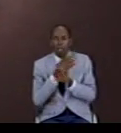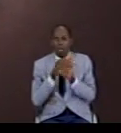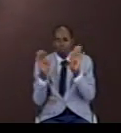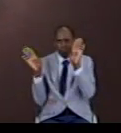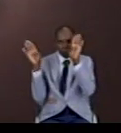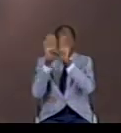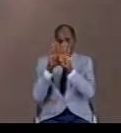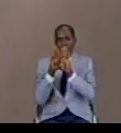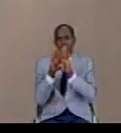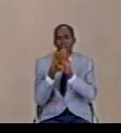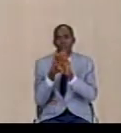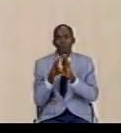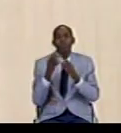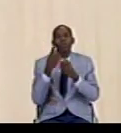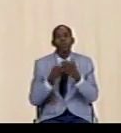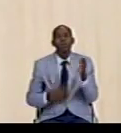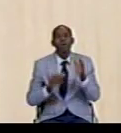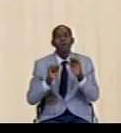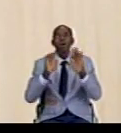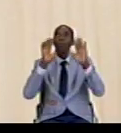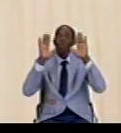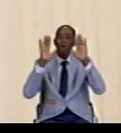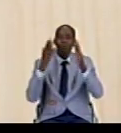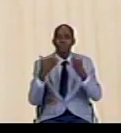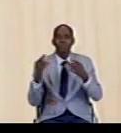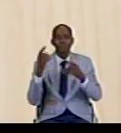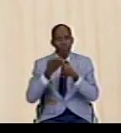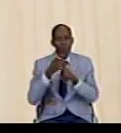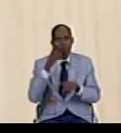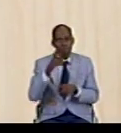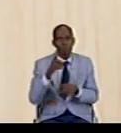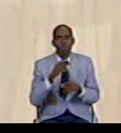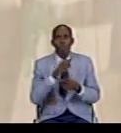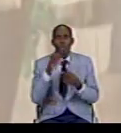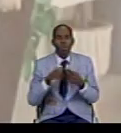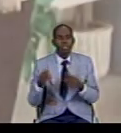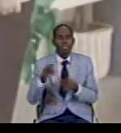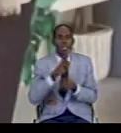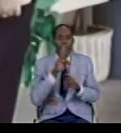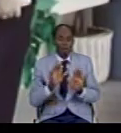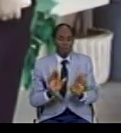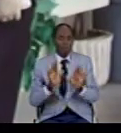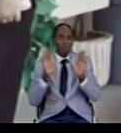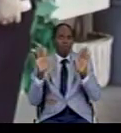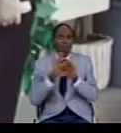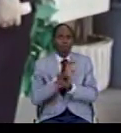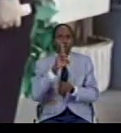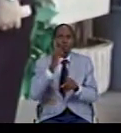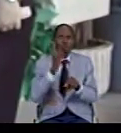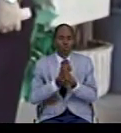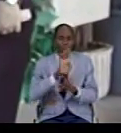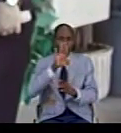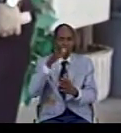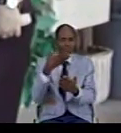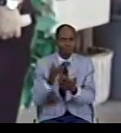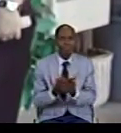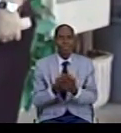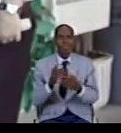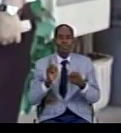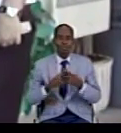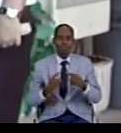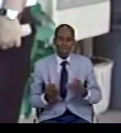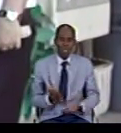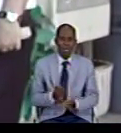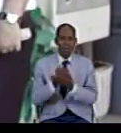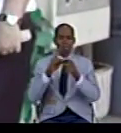up. What a wonderful thing it will be for you and those converts when they are fearful. At just at the right moment, you are there to strengthen them,